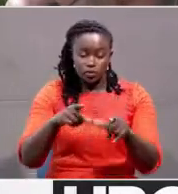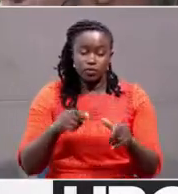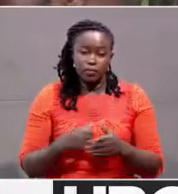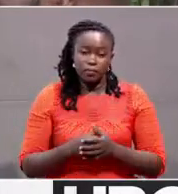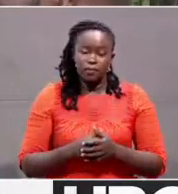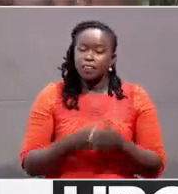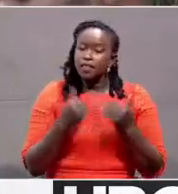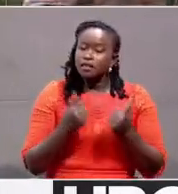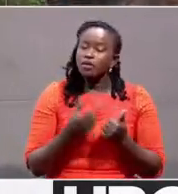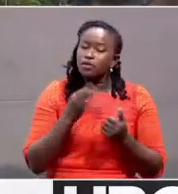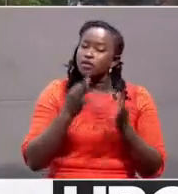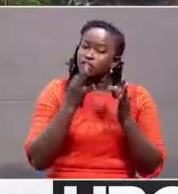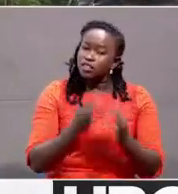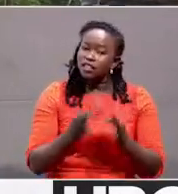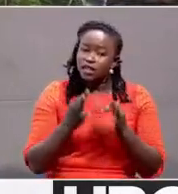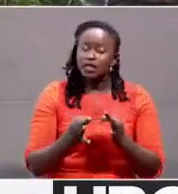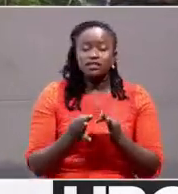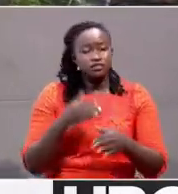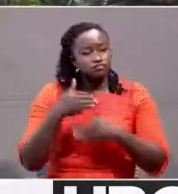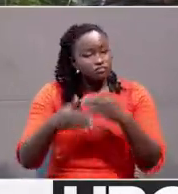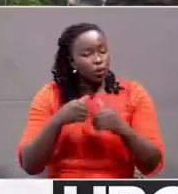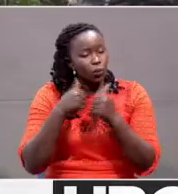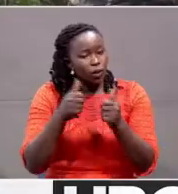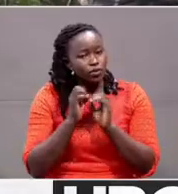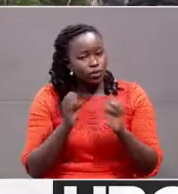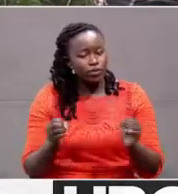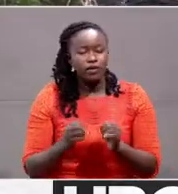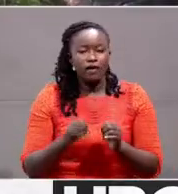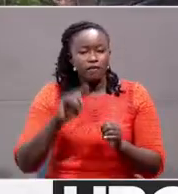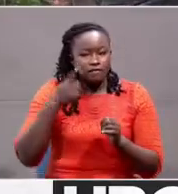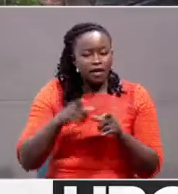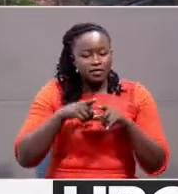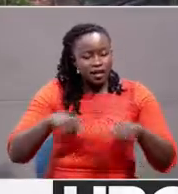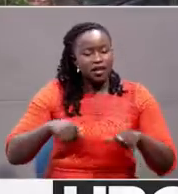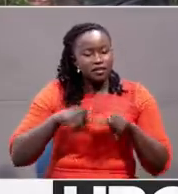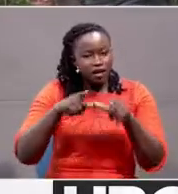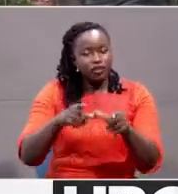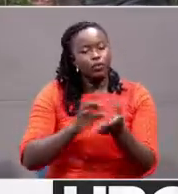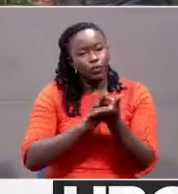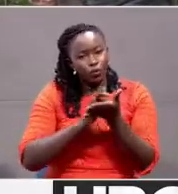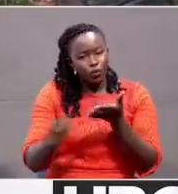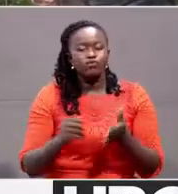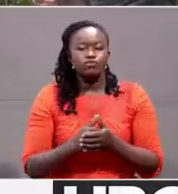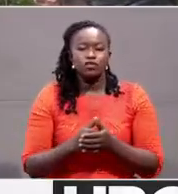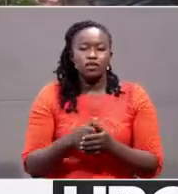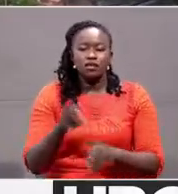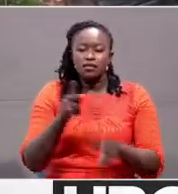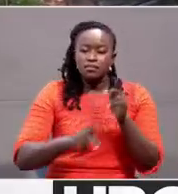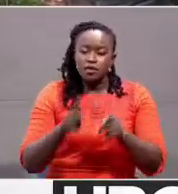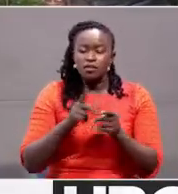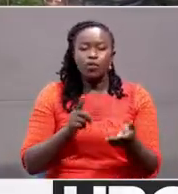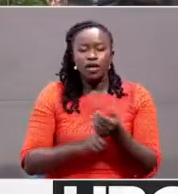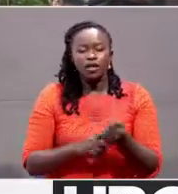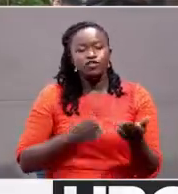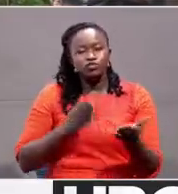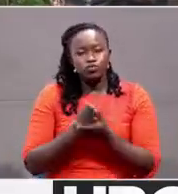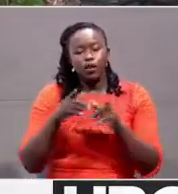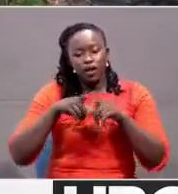Bwabanga ebintu tebyatambula bulunji. Ekisinga ebyapa bisazibwemu abantu abereku bafune ebyapa